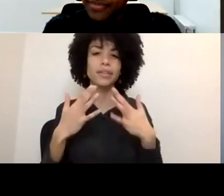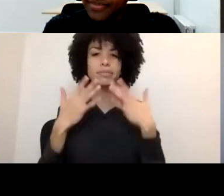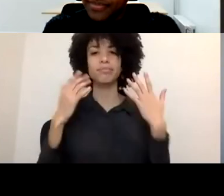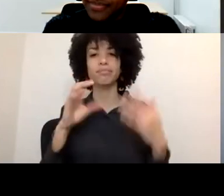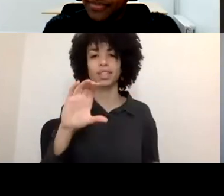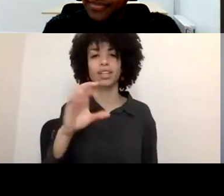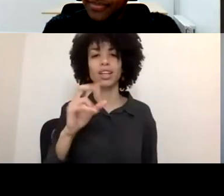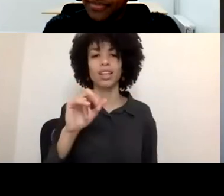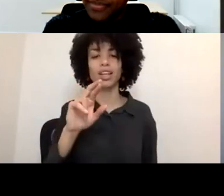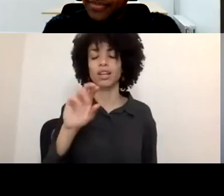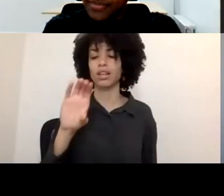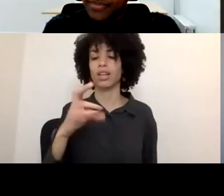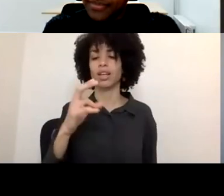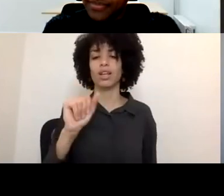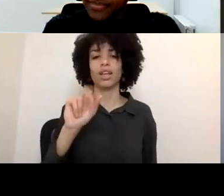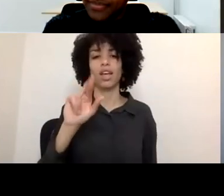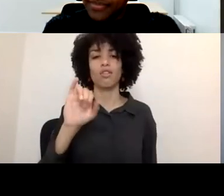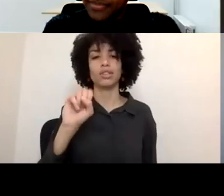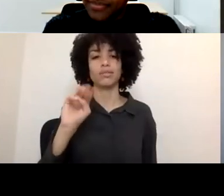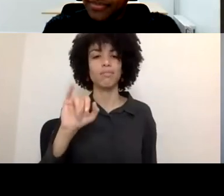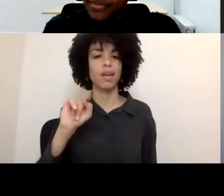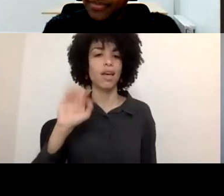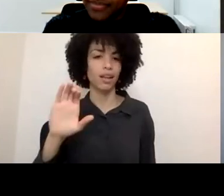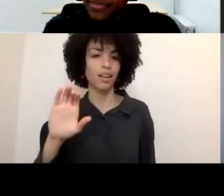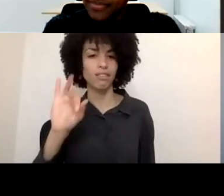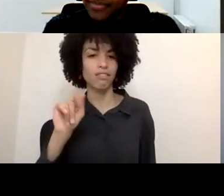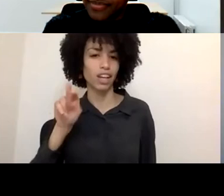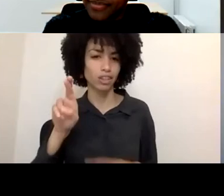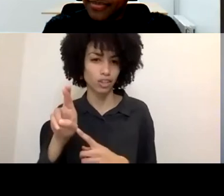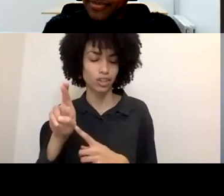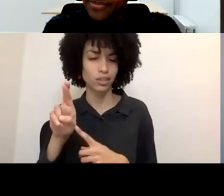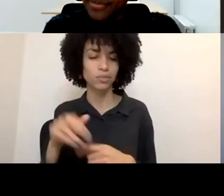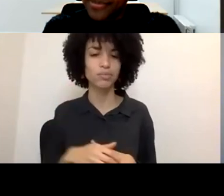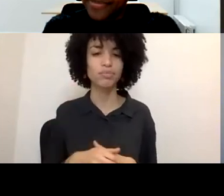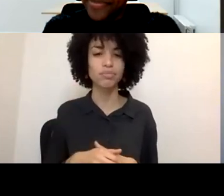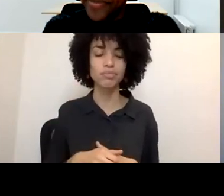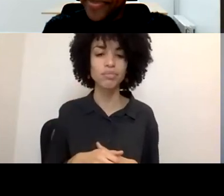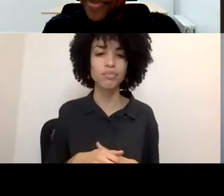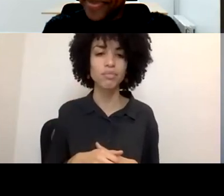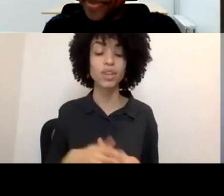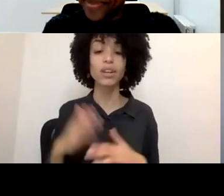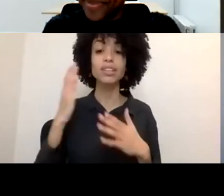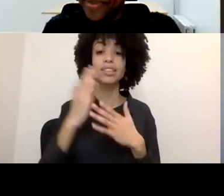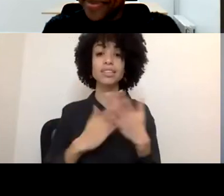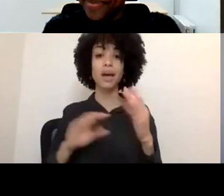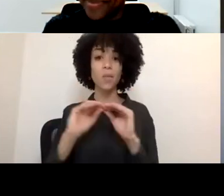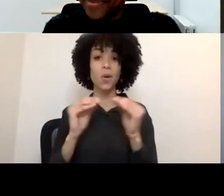my last slides, which was, there is a factor I call it charisma. Somehow certain organization